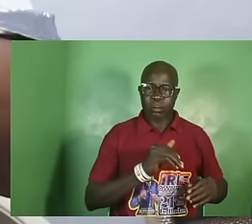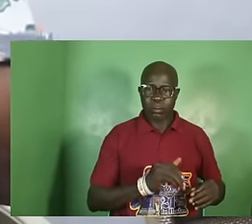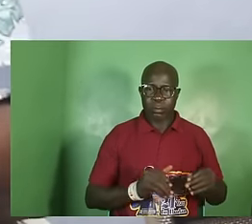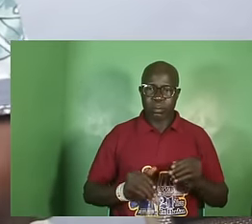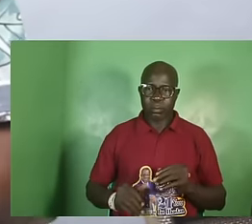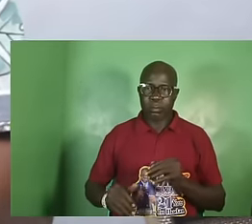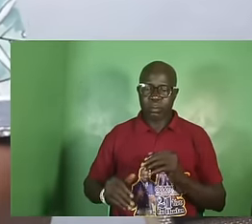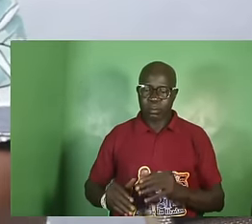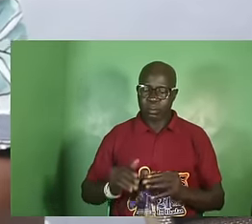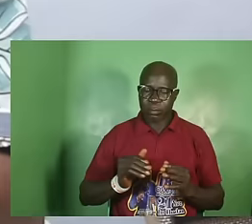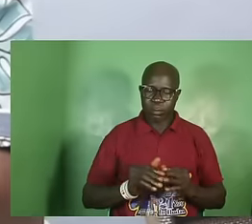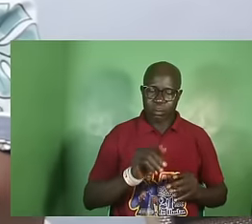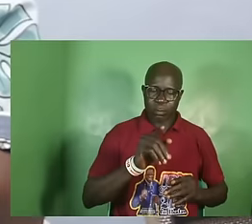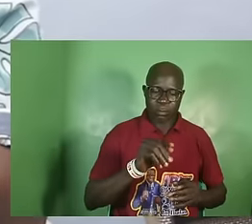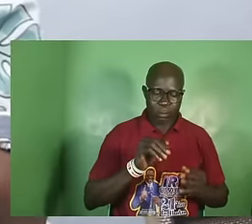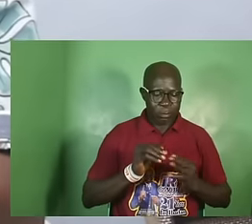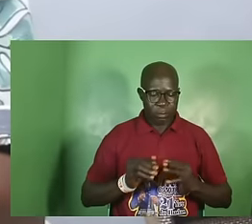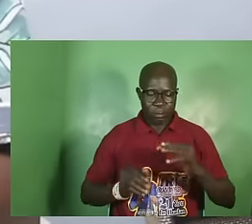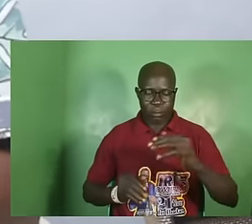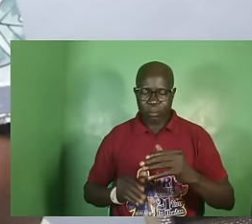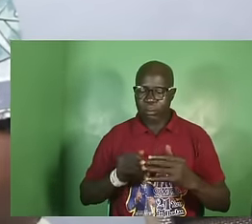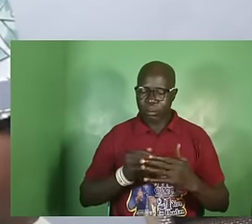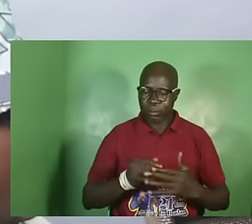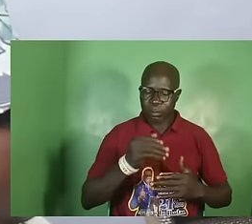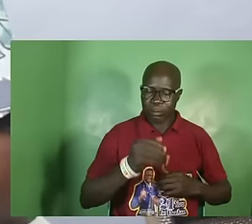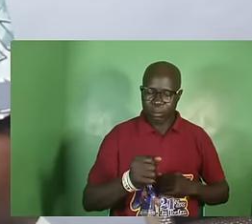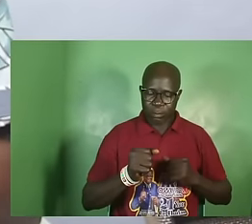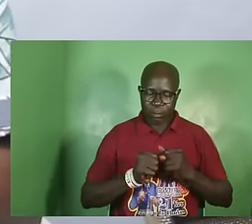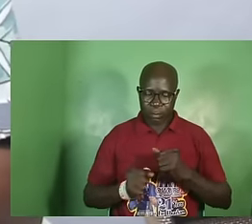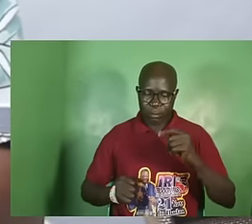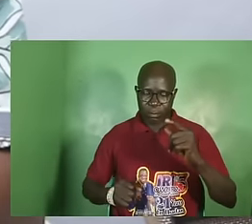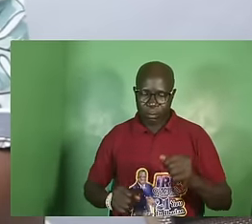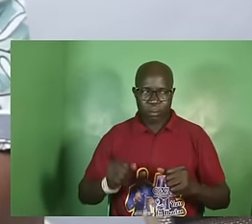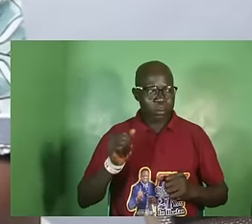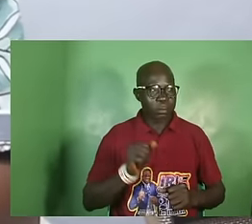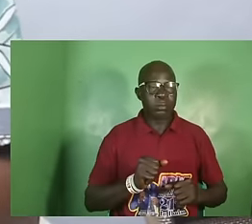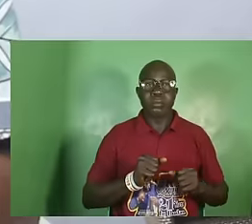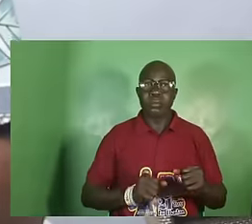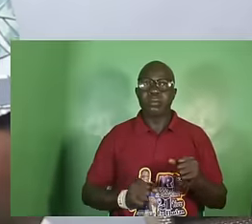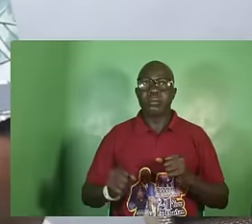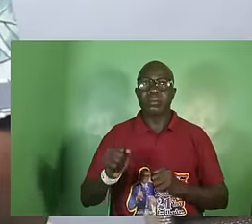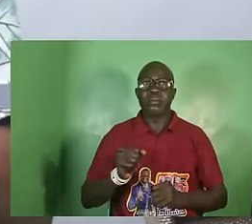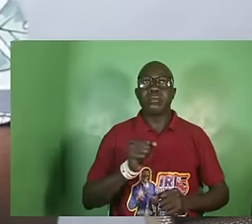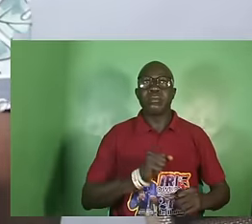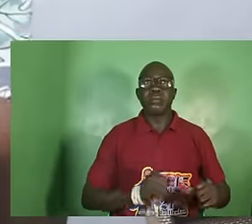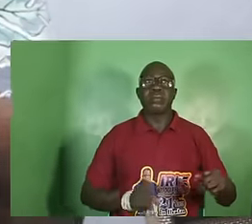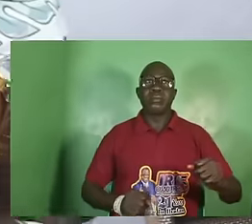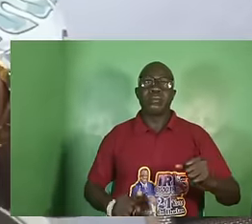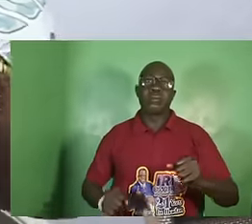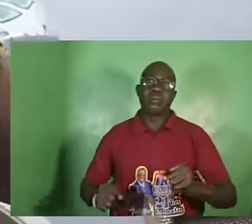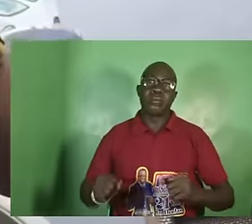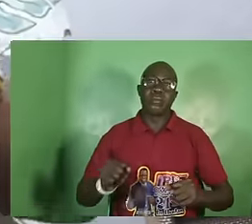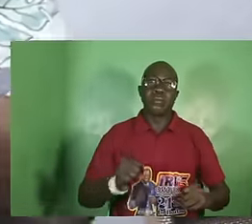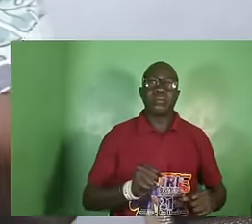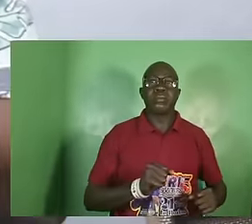wa wa omo re de la si go e be wa si o gege